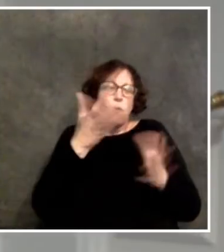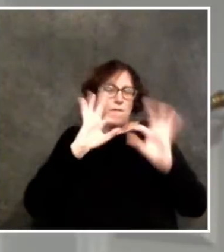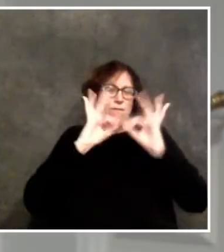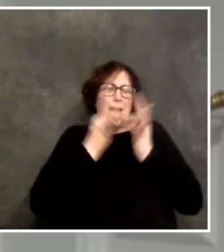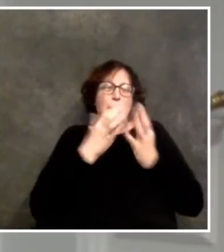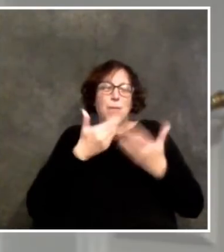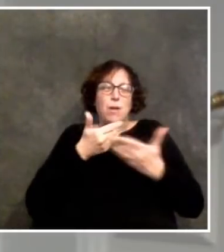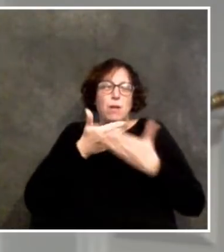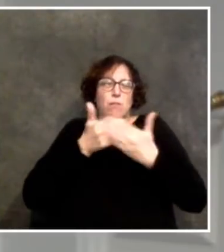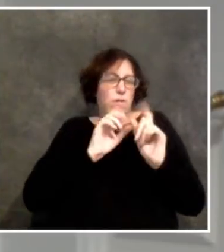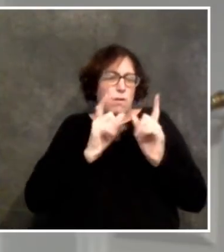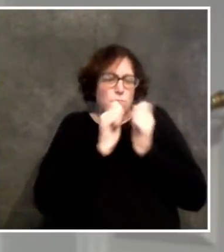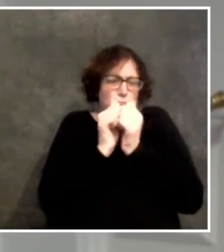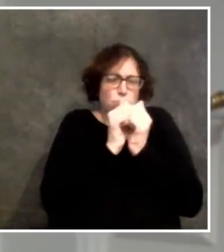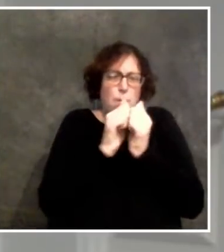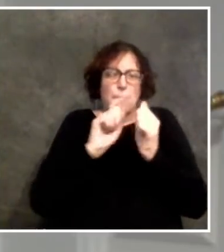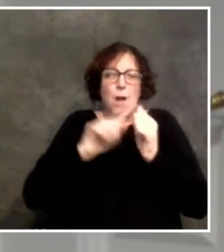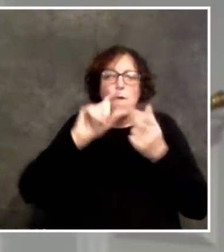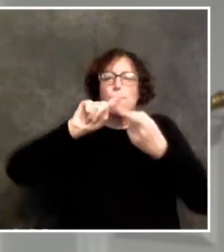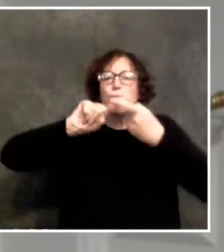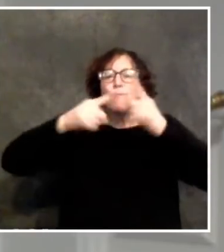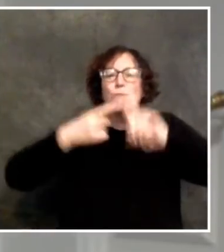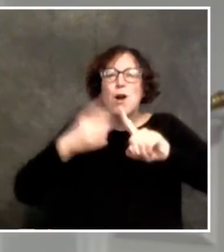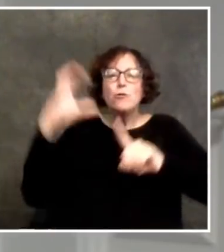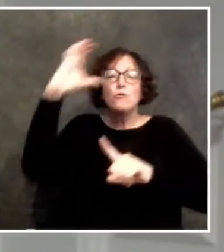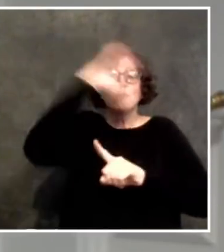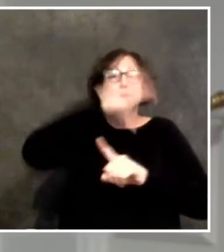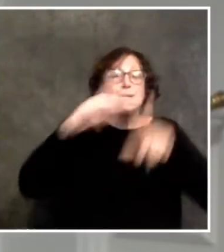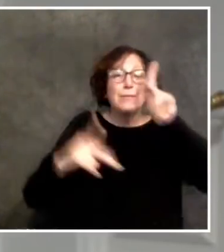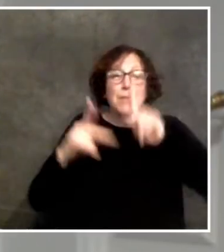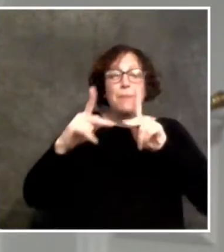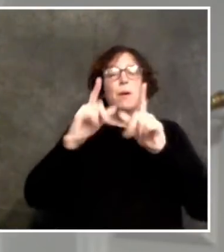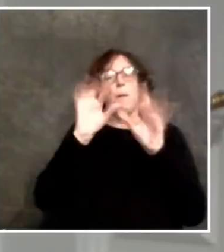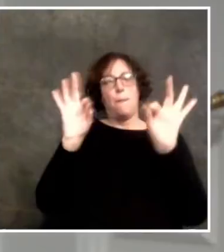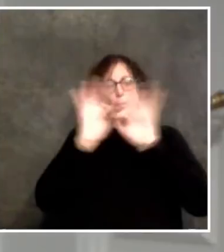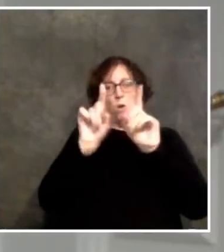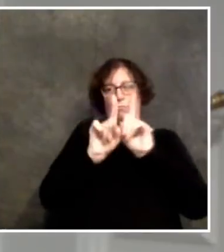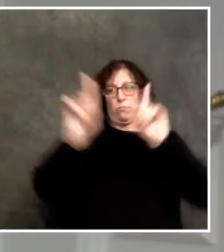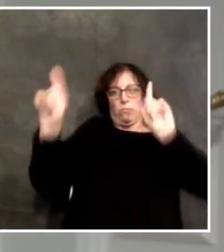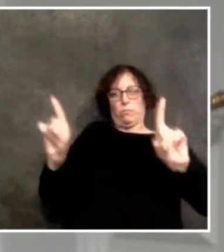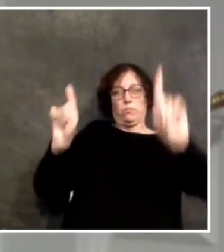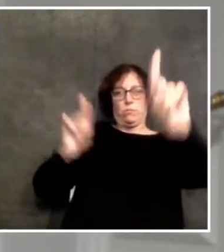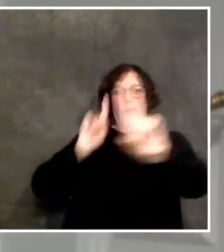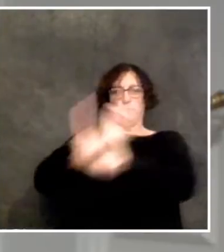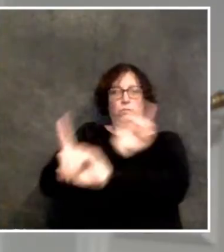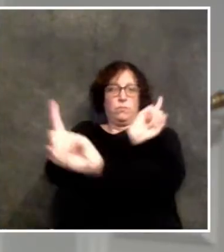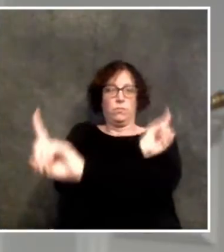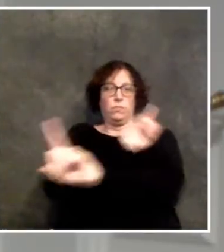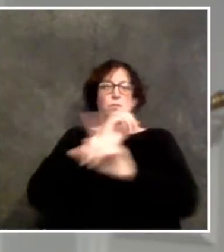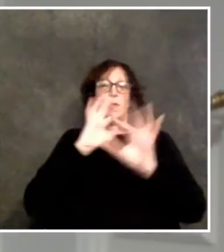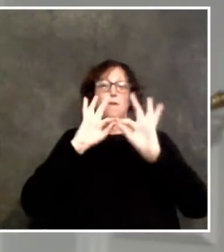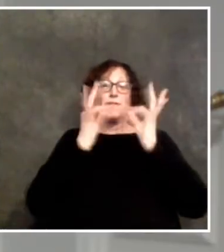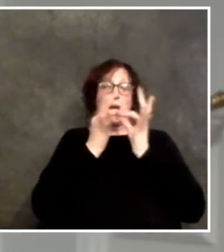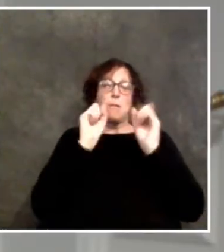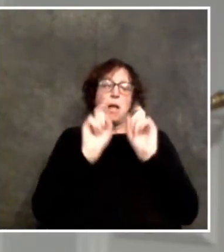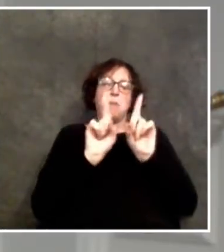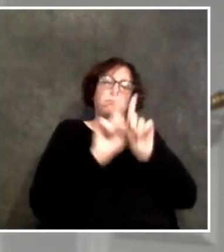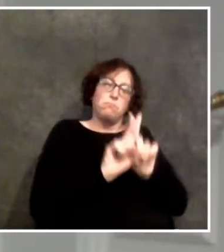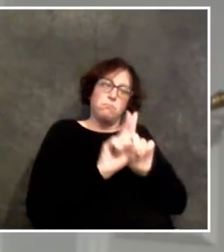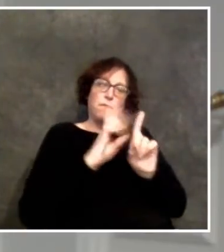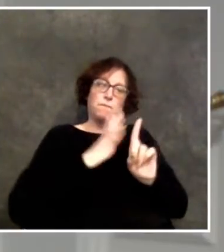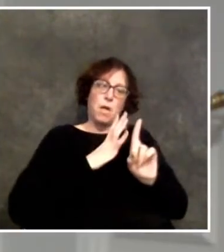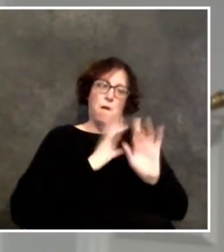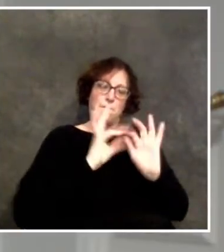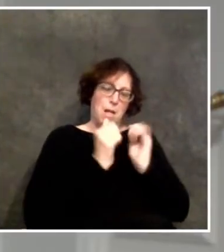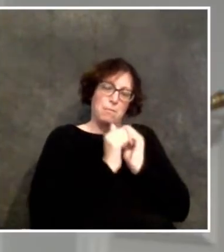should wear a face covering during exercising, the recommendation would be, again, if they're able to keep 6